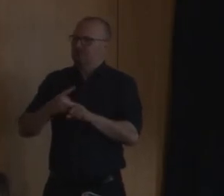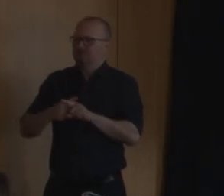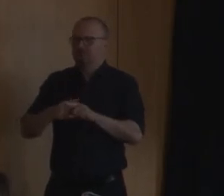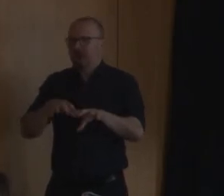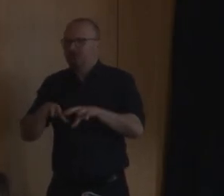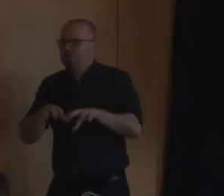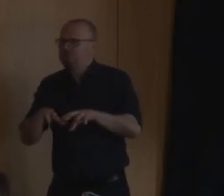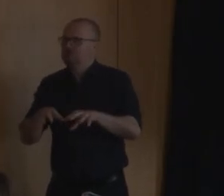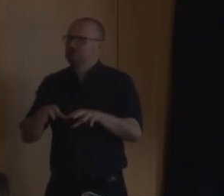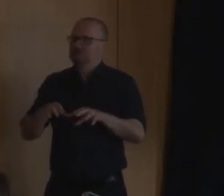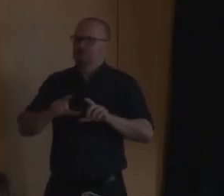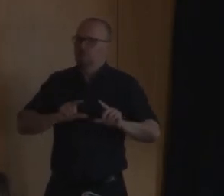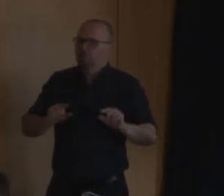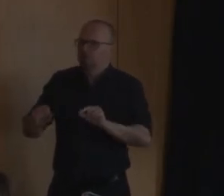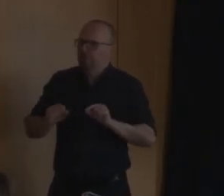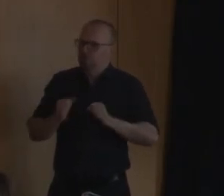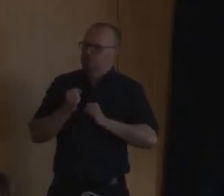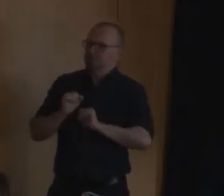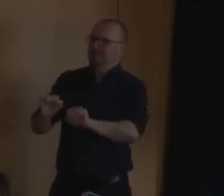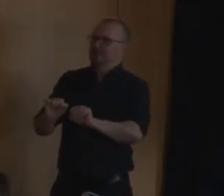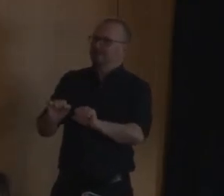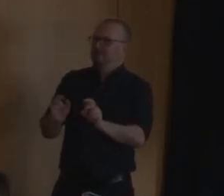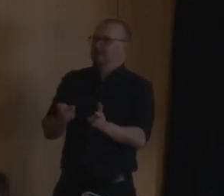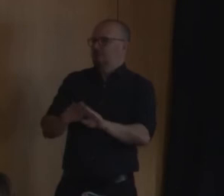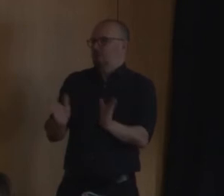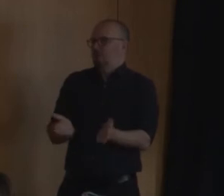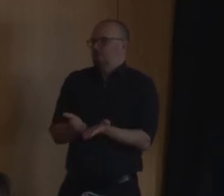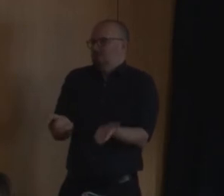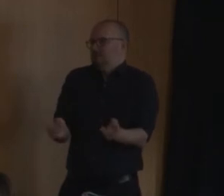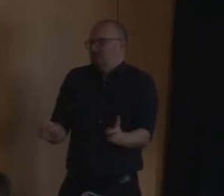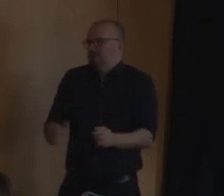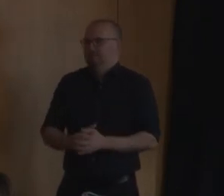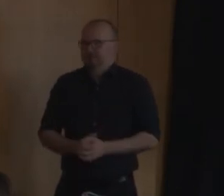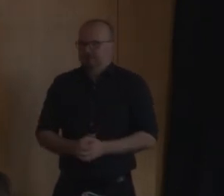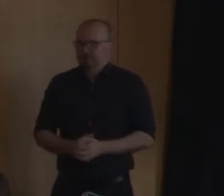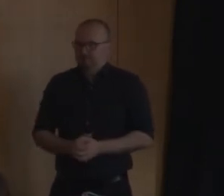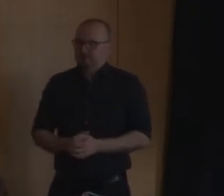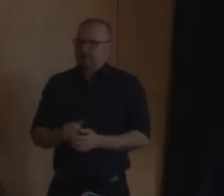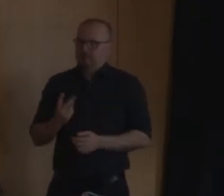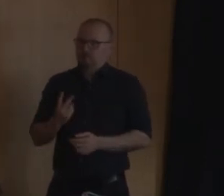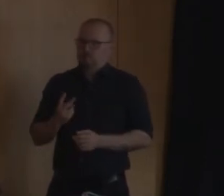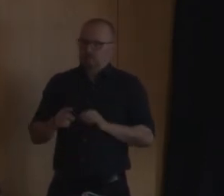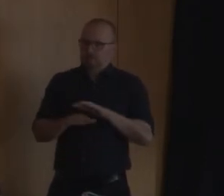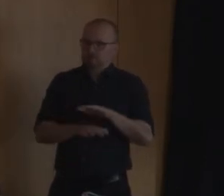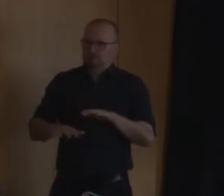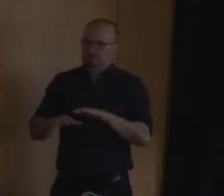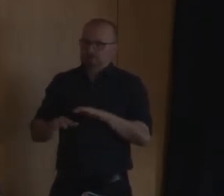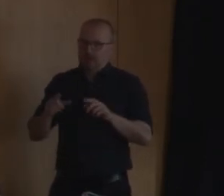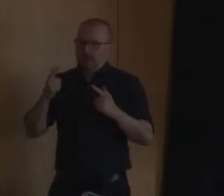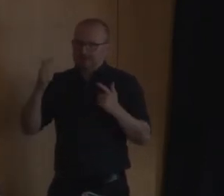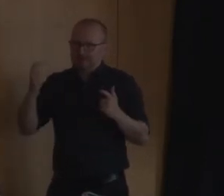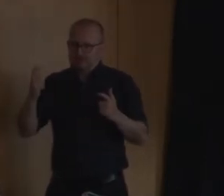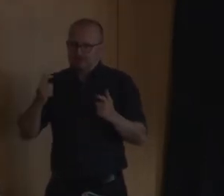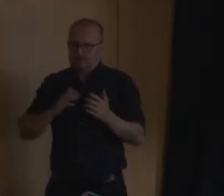are taking in those areas to protect the natural world. And two really important underlying ideas are Māori and whanaungatanga, which I'll come